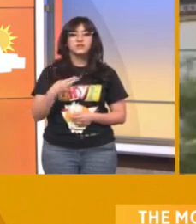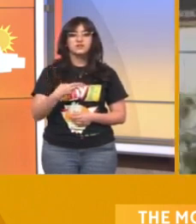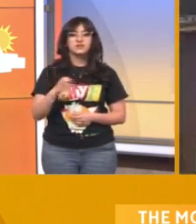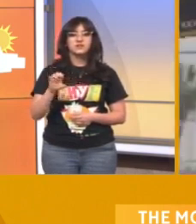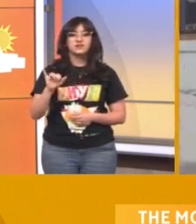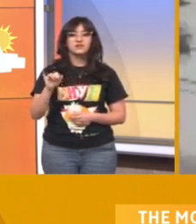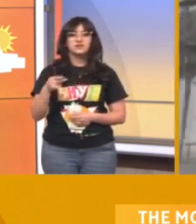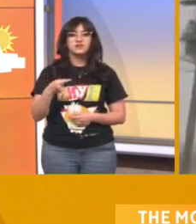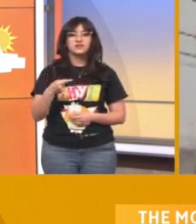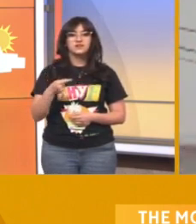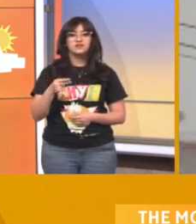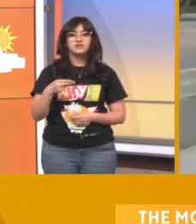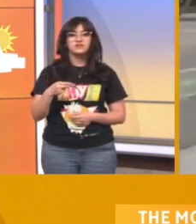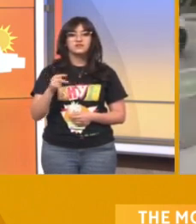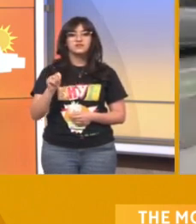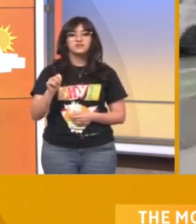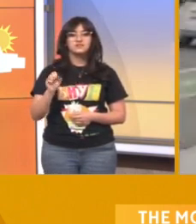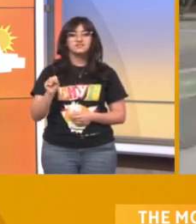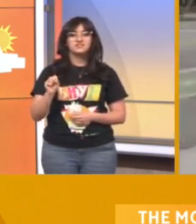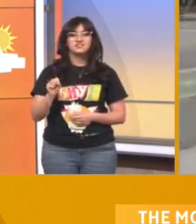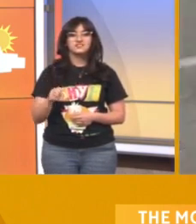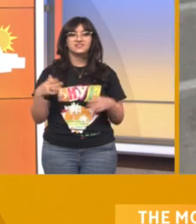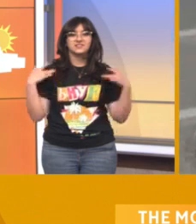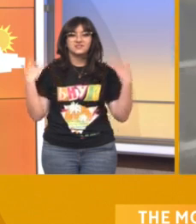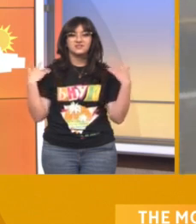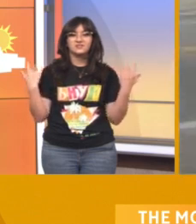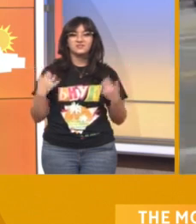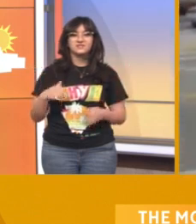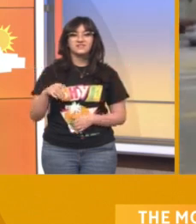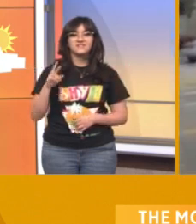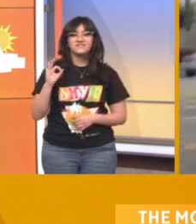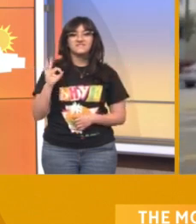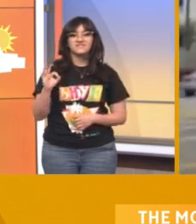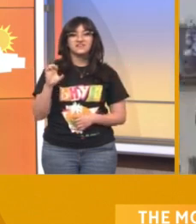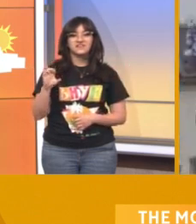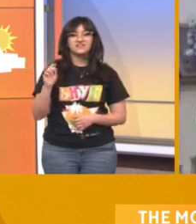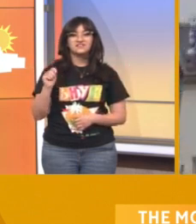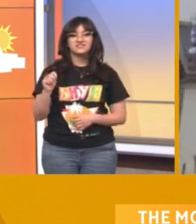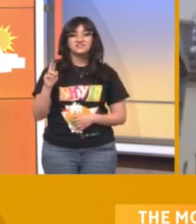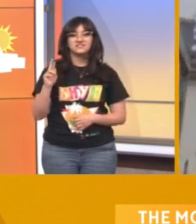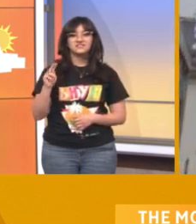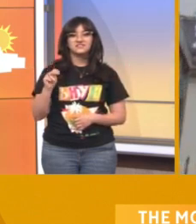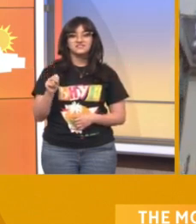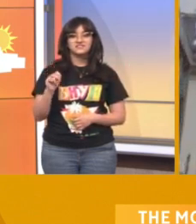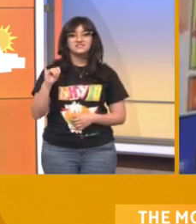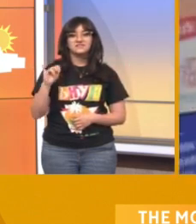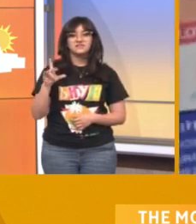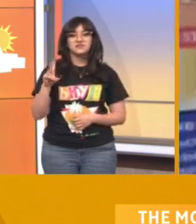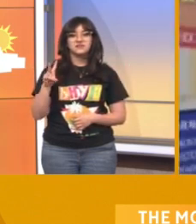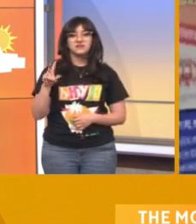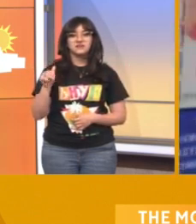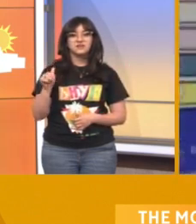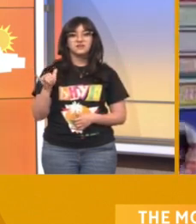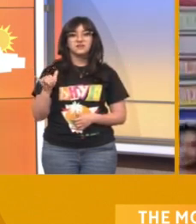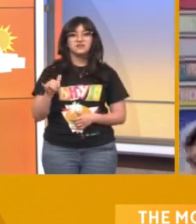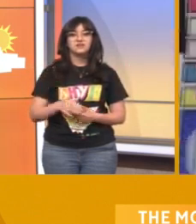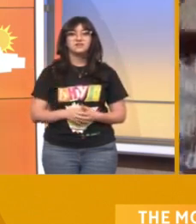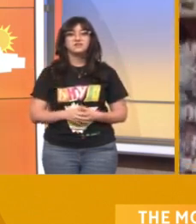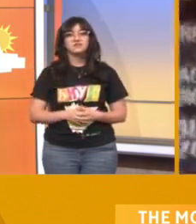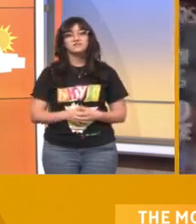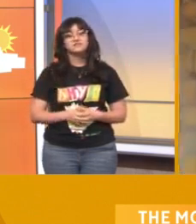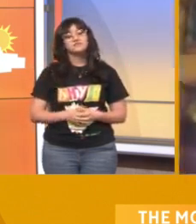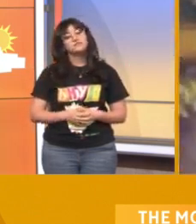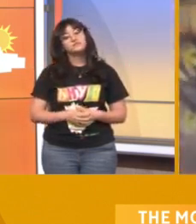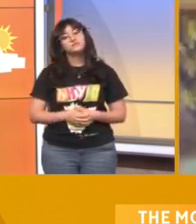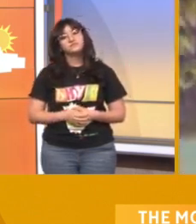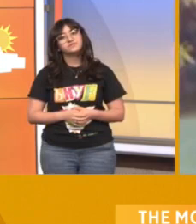helmed by my mother, shameless plug, the Boyle Heights Arts Conservatory. She has worked tirelessly with members of the community to